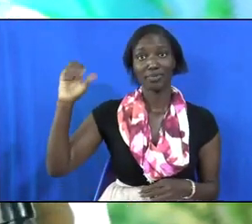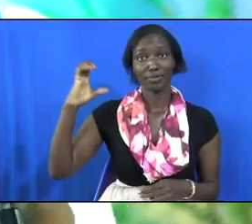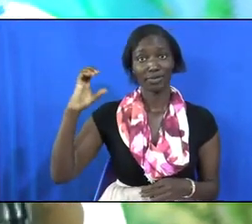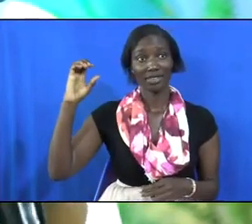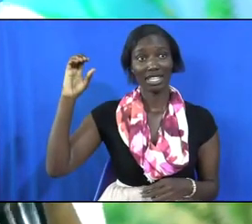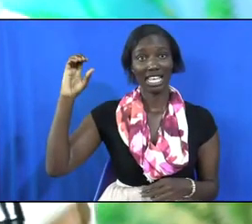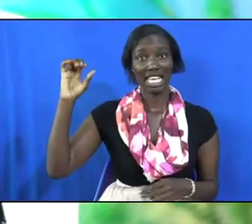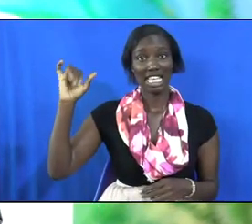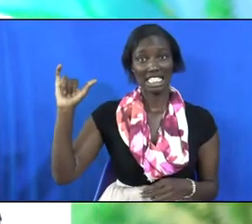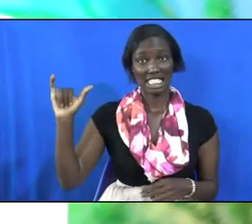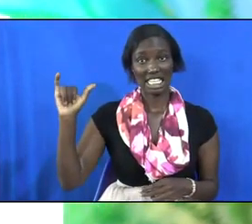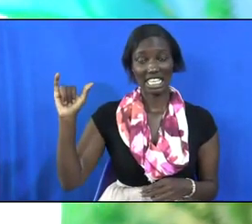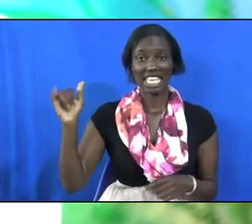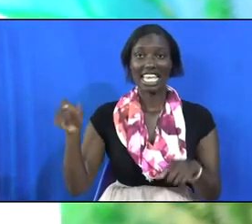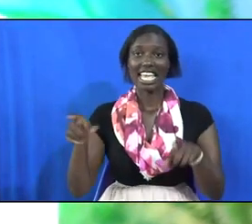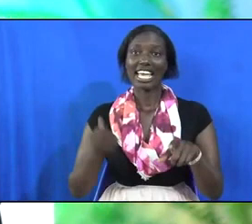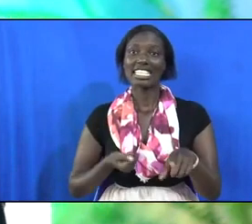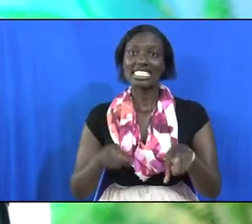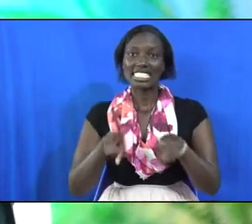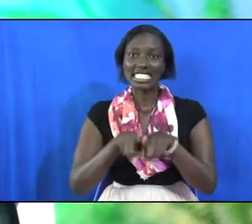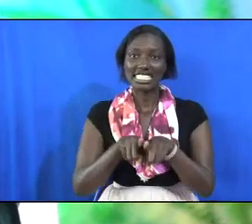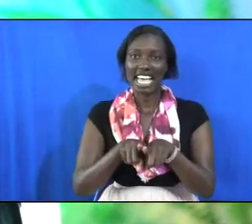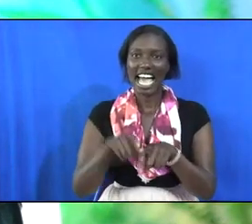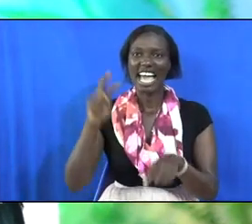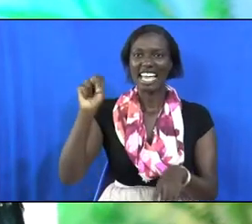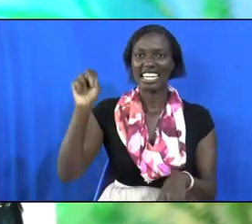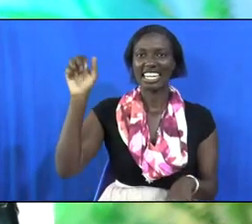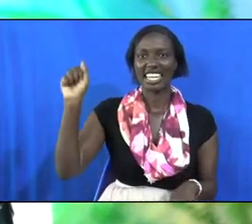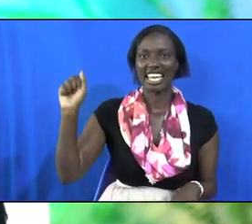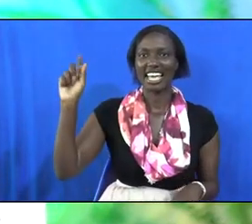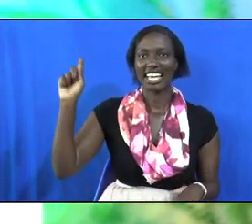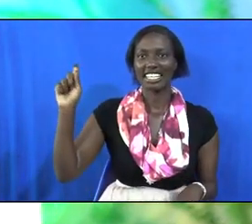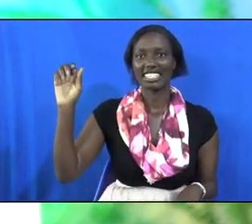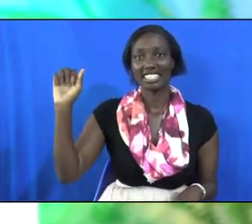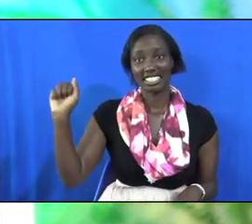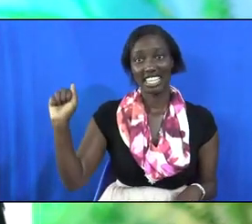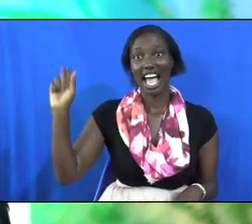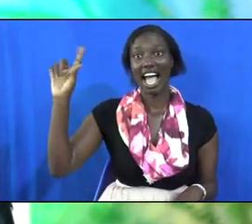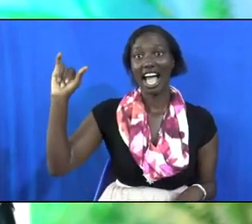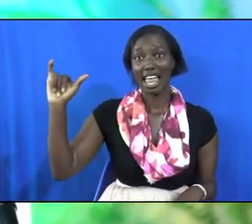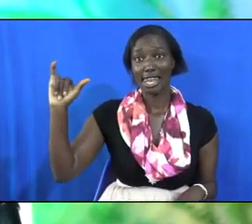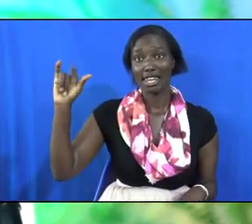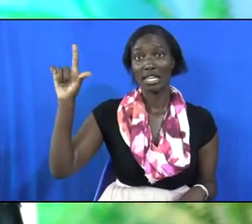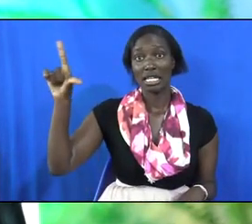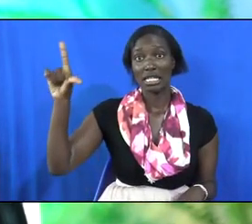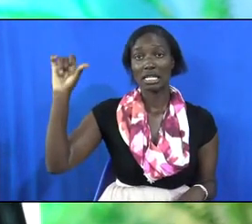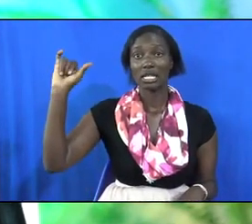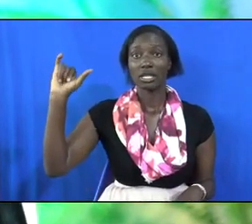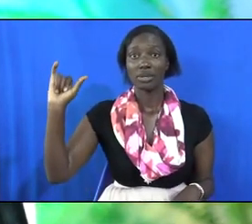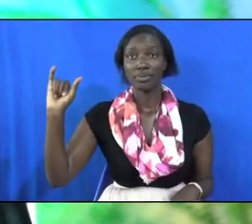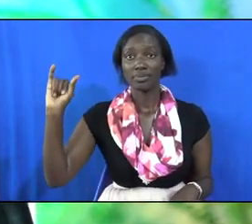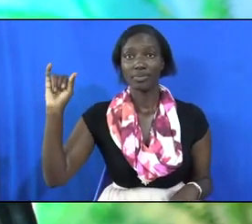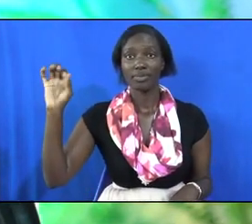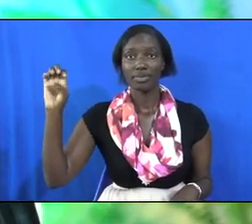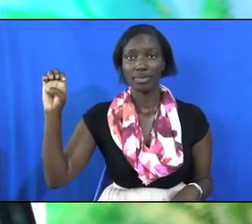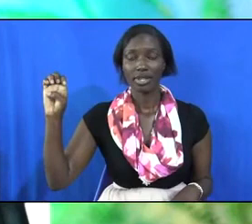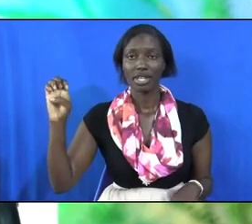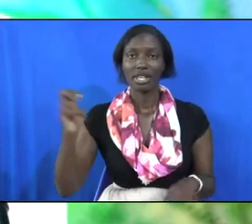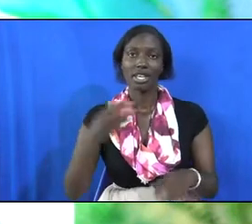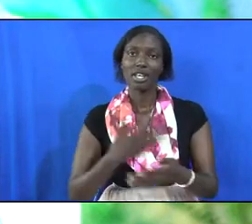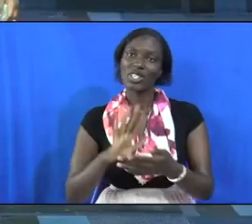sister, Natalie Subira. And you are going to sing a song entitled Peace